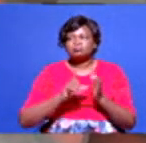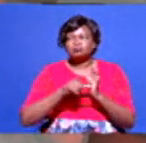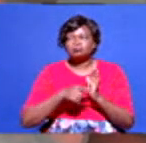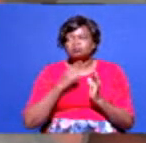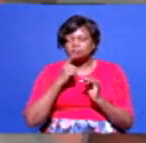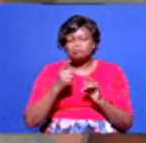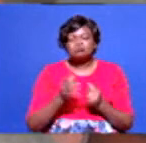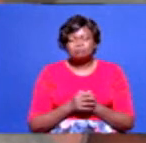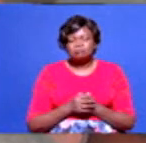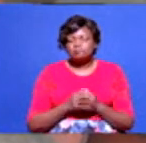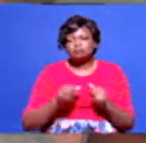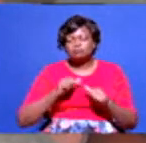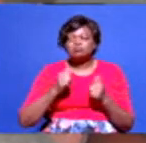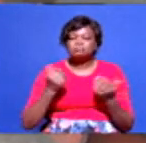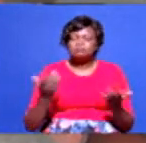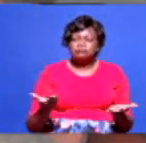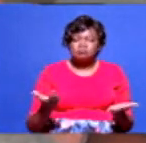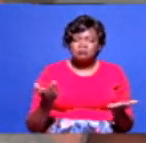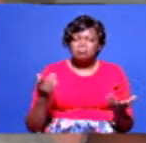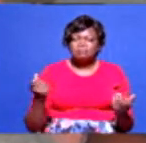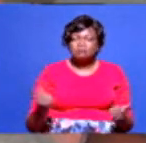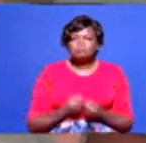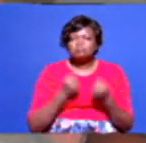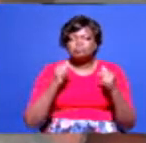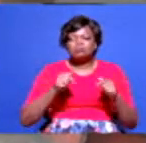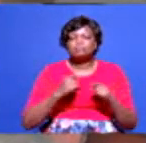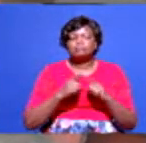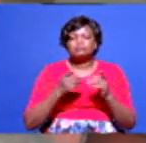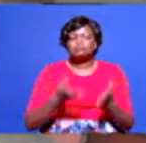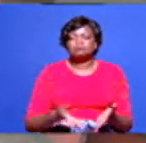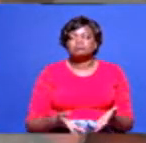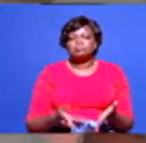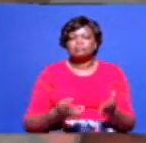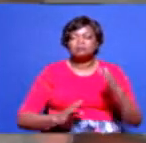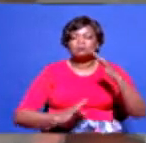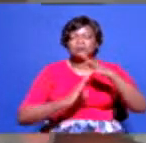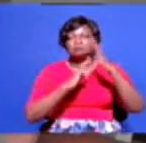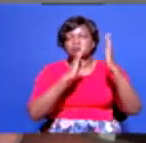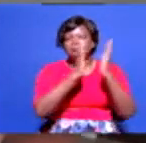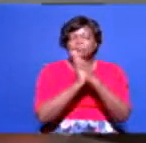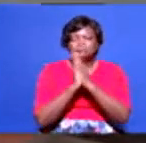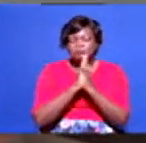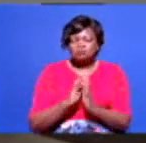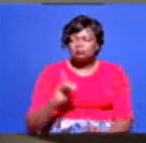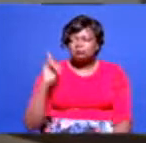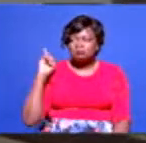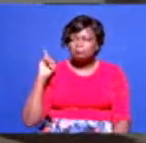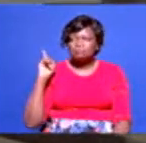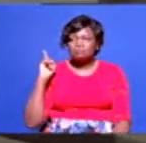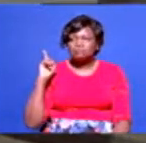in terms of how the day has been. But for now, it's time for the highlights.